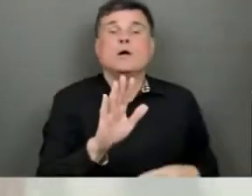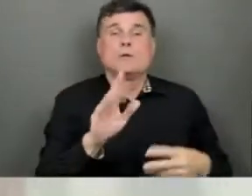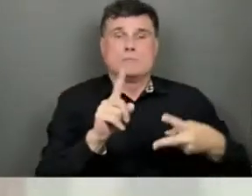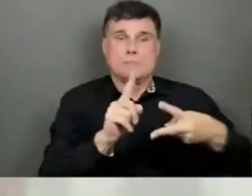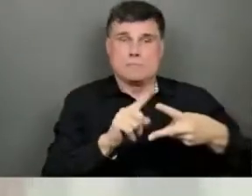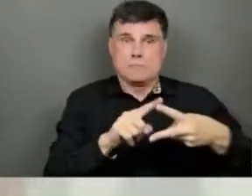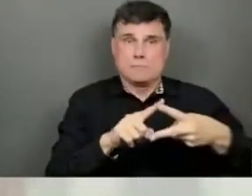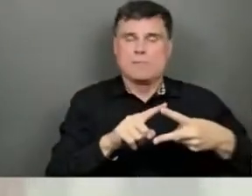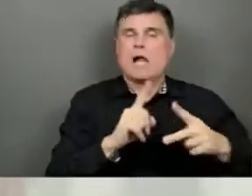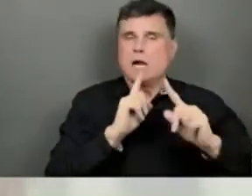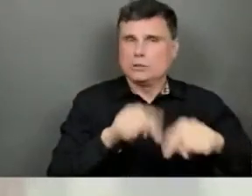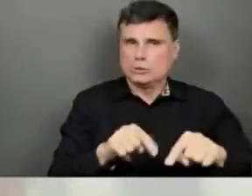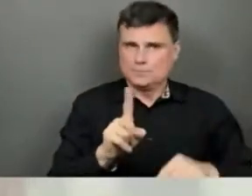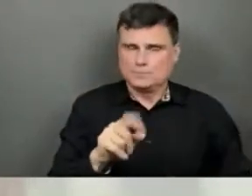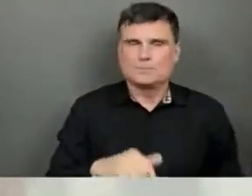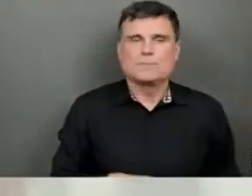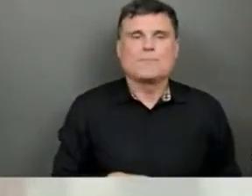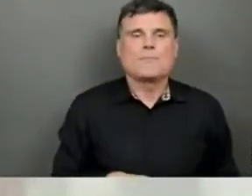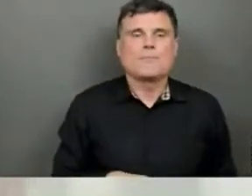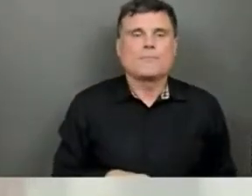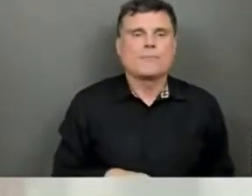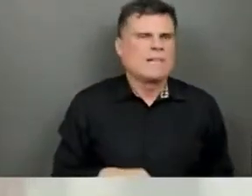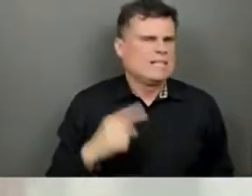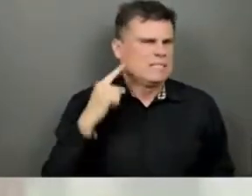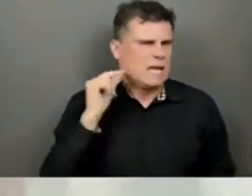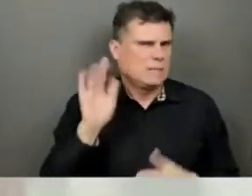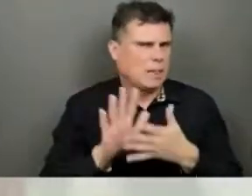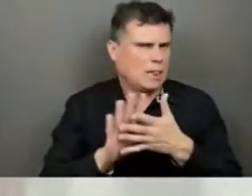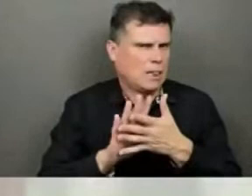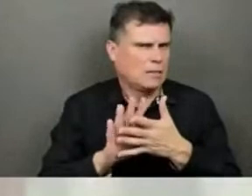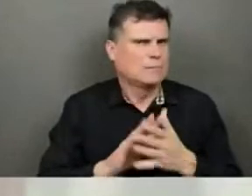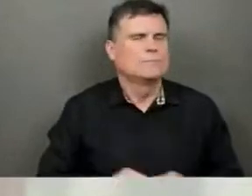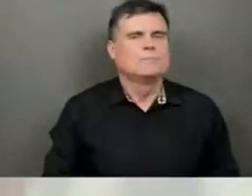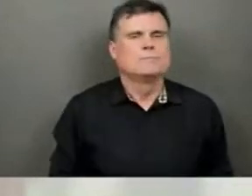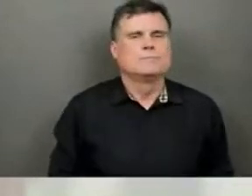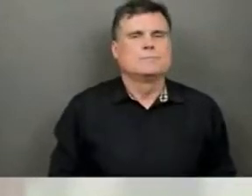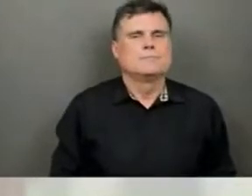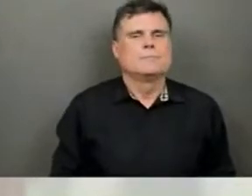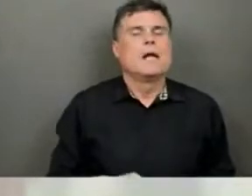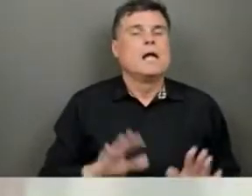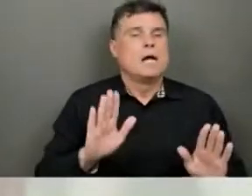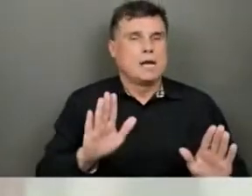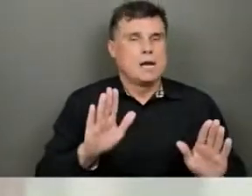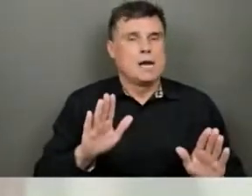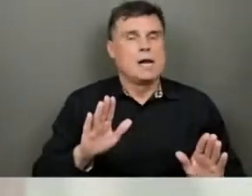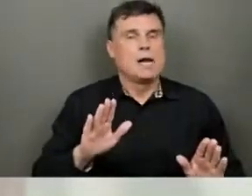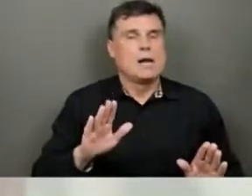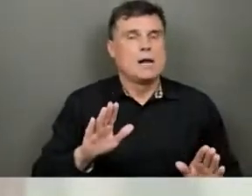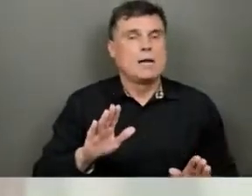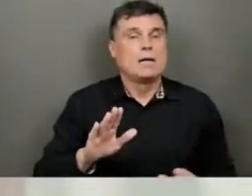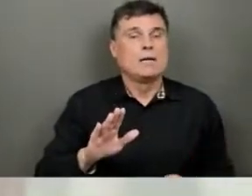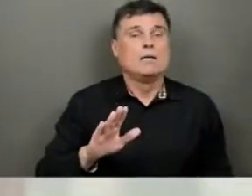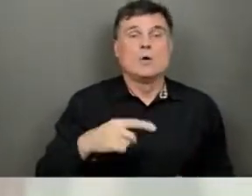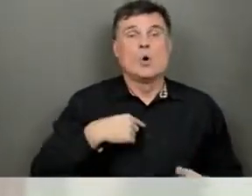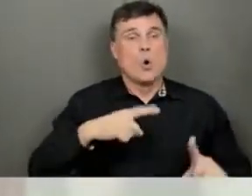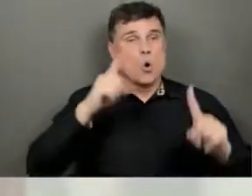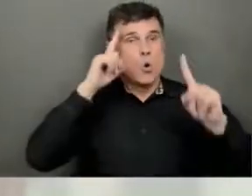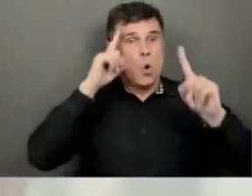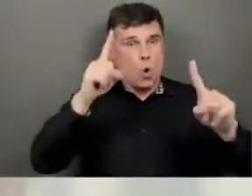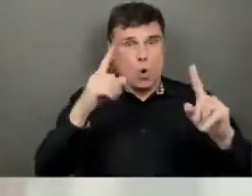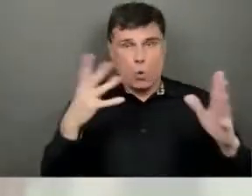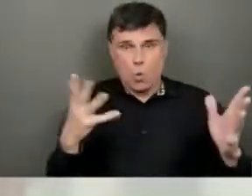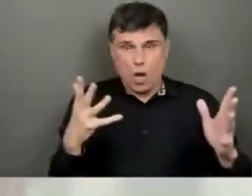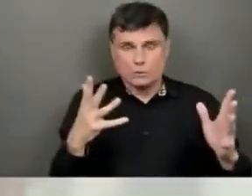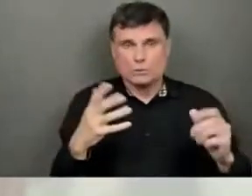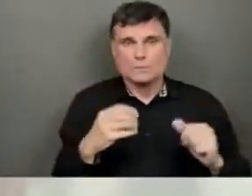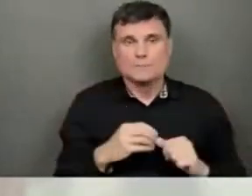The short answer is we don't know yet. I think that's what we're probably in for this year. And, you know, I've talked about